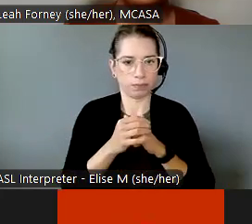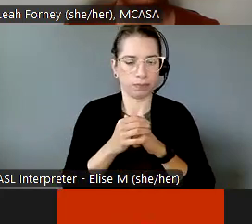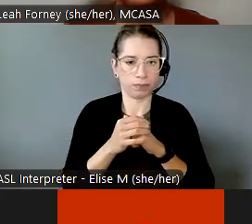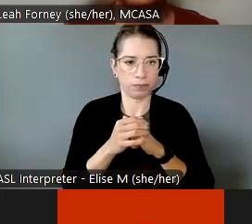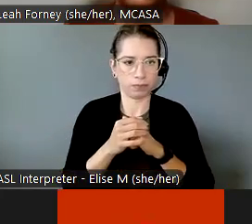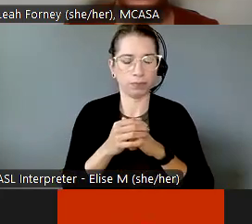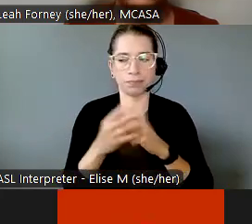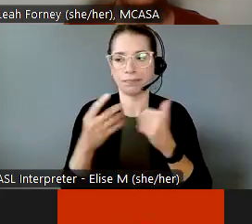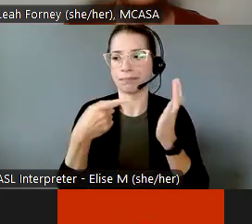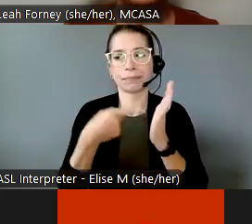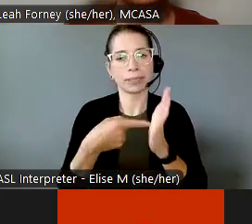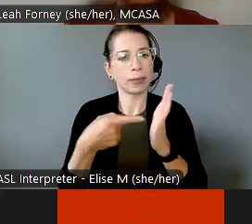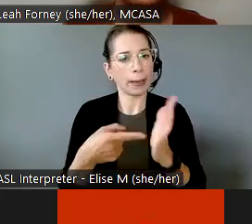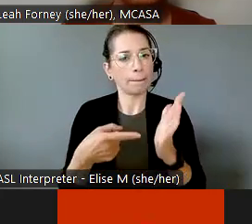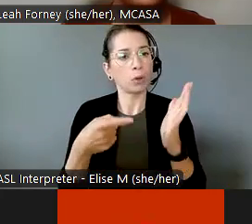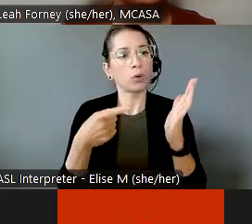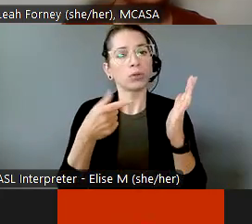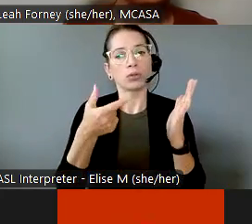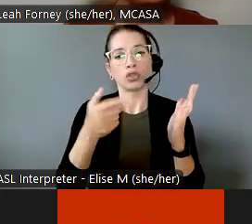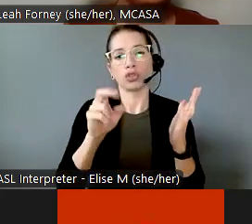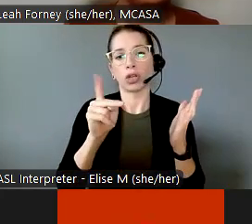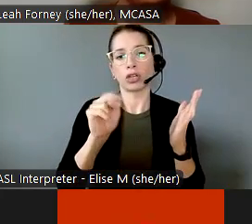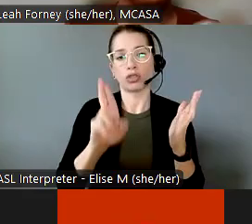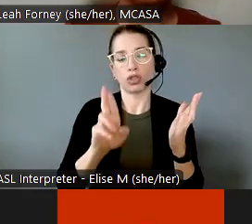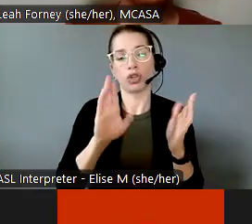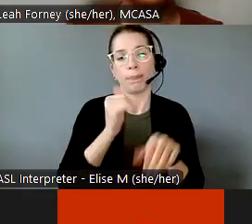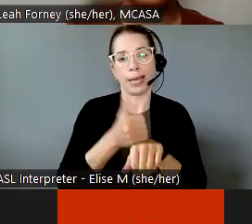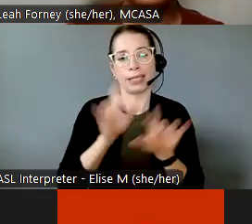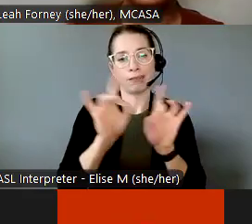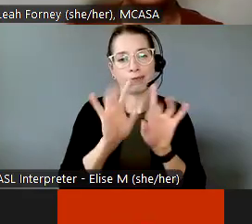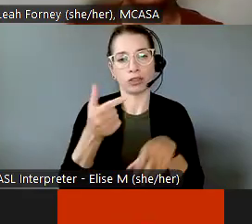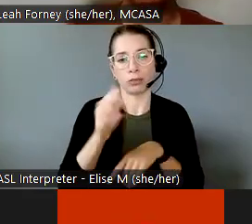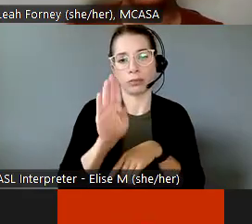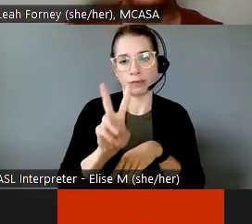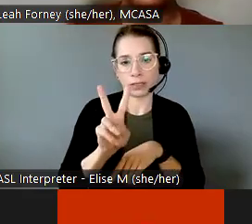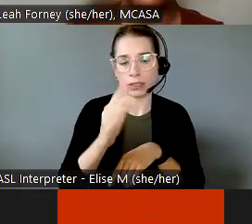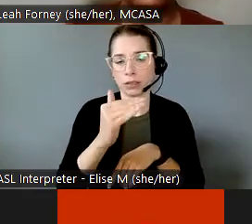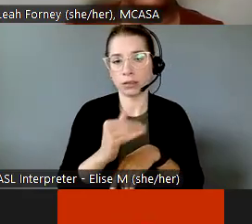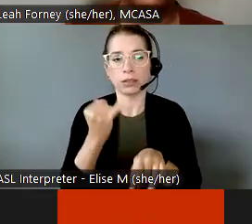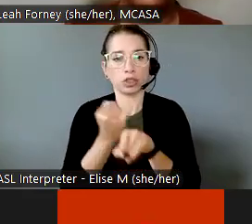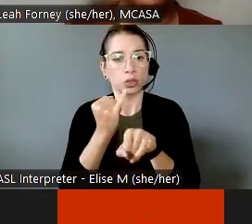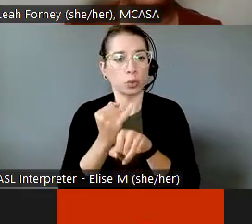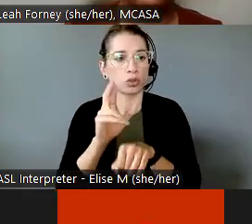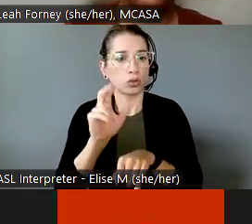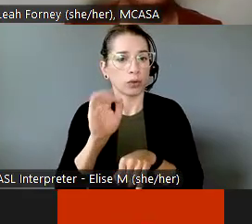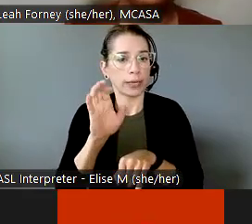So, examples of that can be gender-based violence, institutional racism,